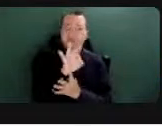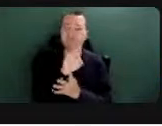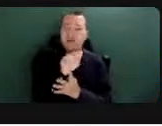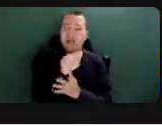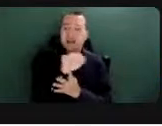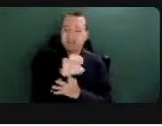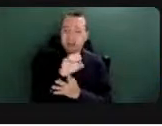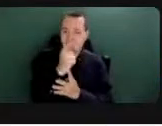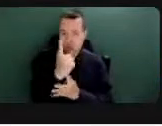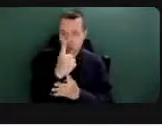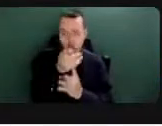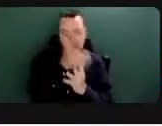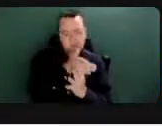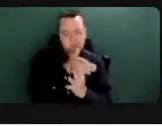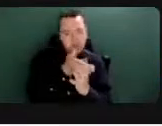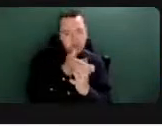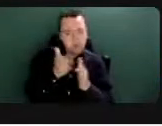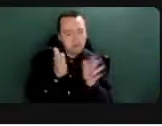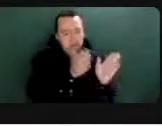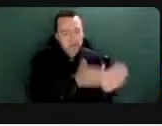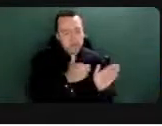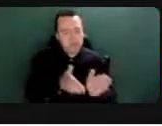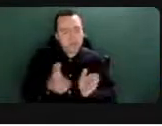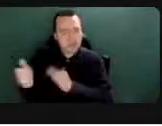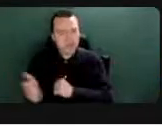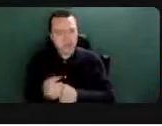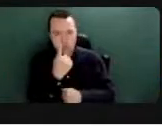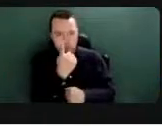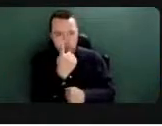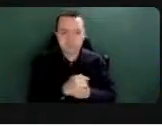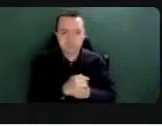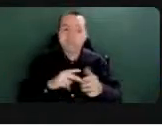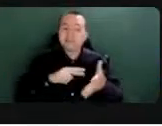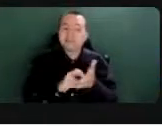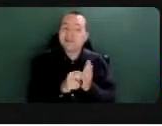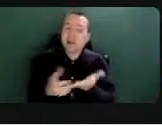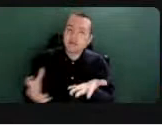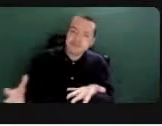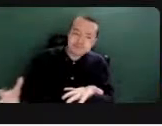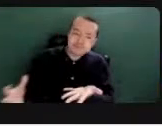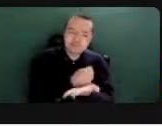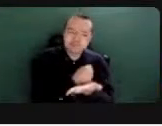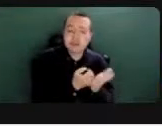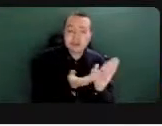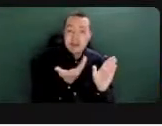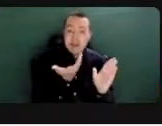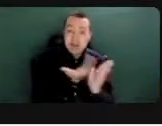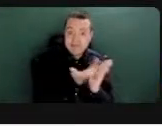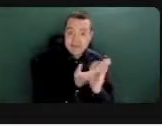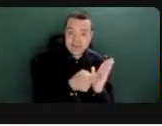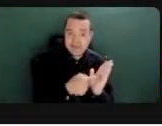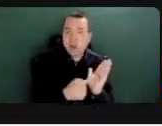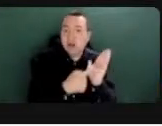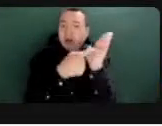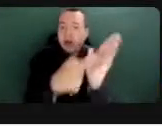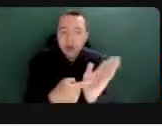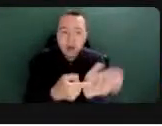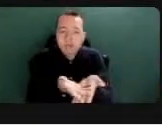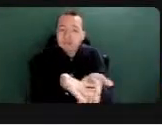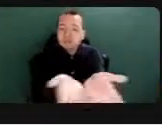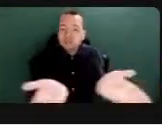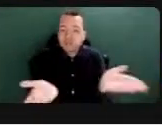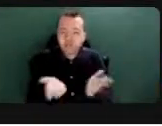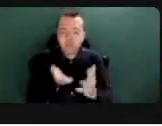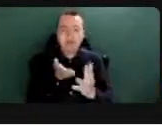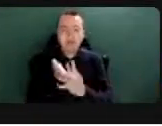access to good evidence. How they use that evidence, that's their job. Their job is to use the evidence in ways